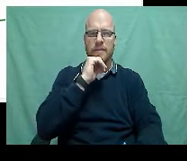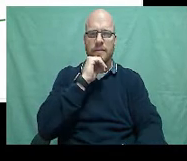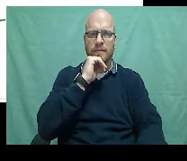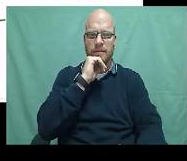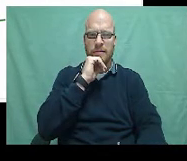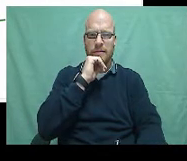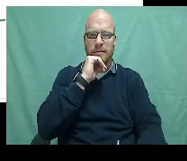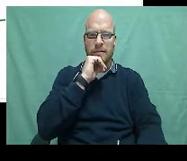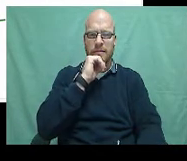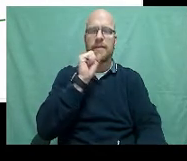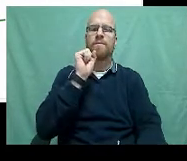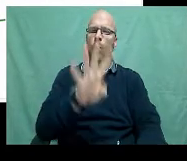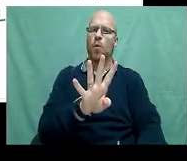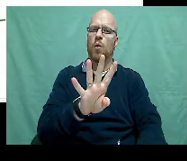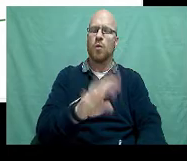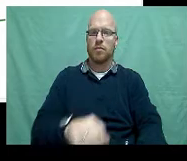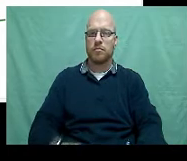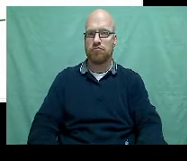4.